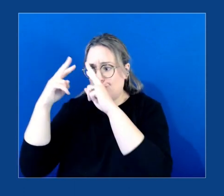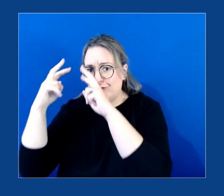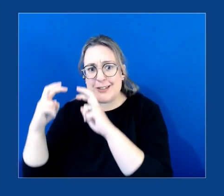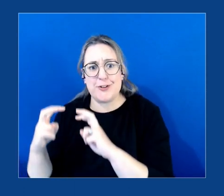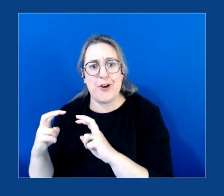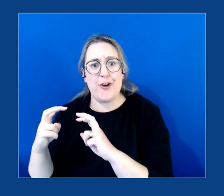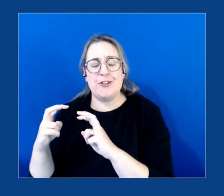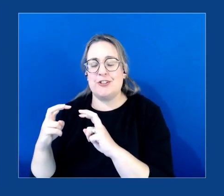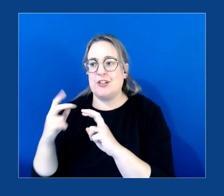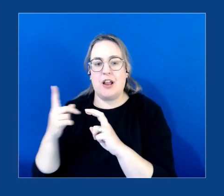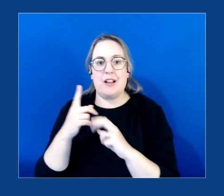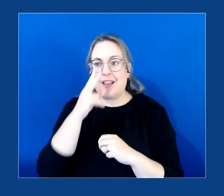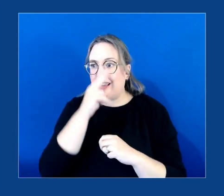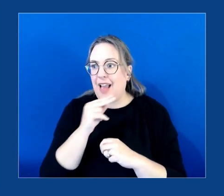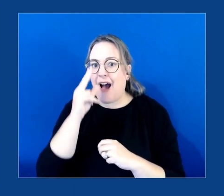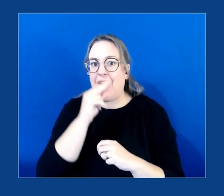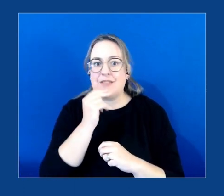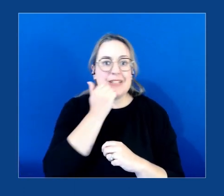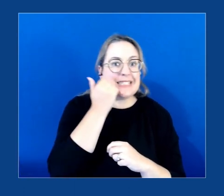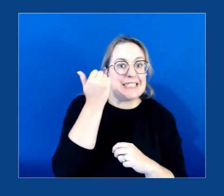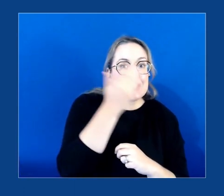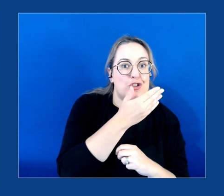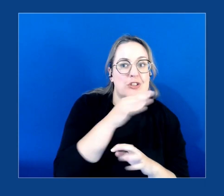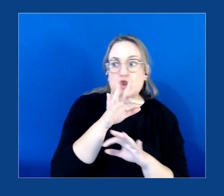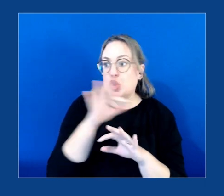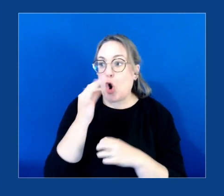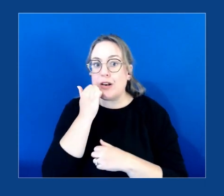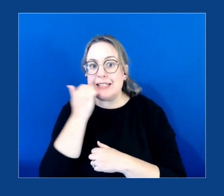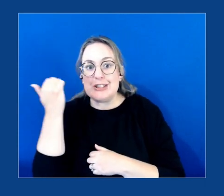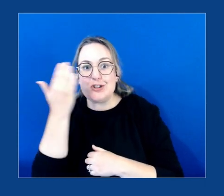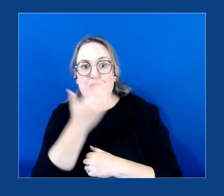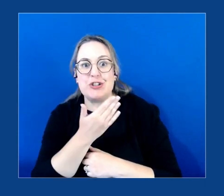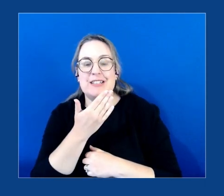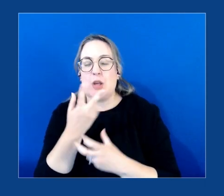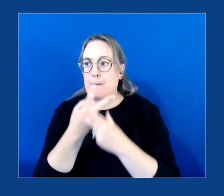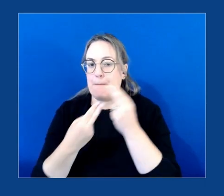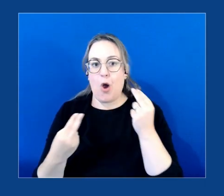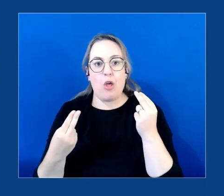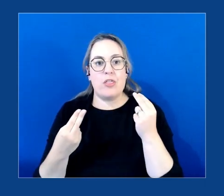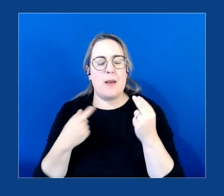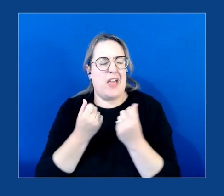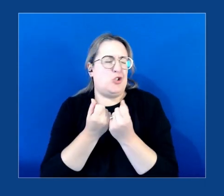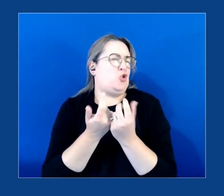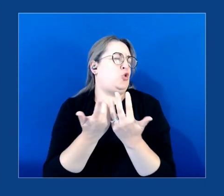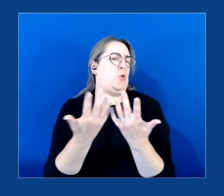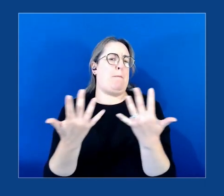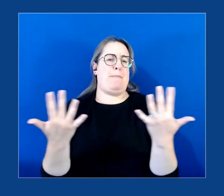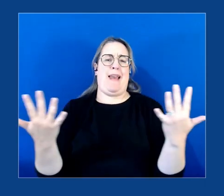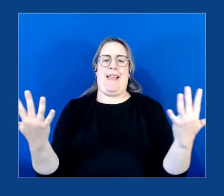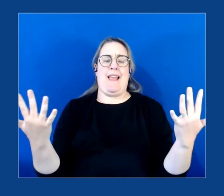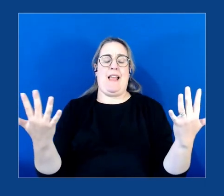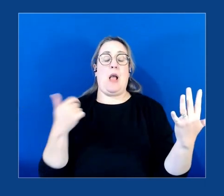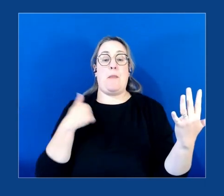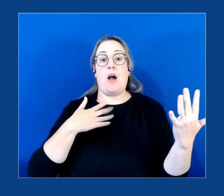There are too many to mention, and it would probably wouldn't do to be singling people out, except that I would like